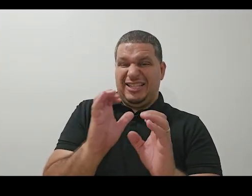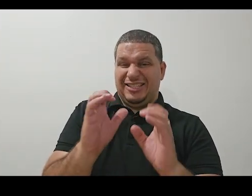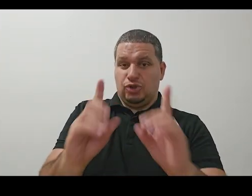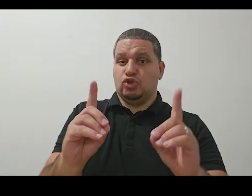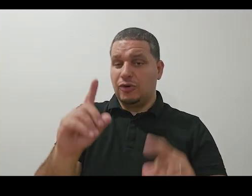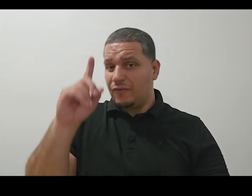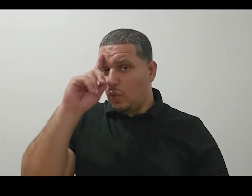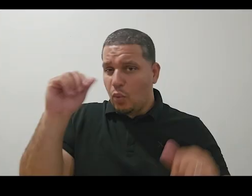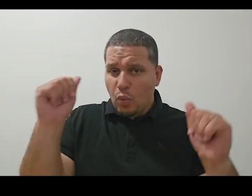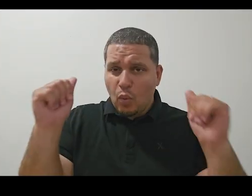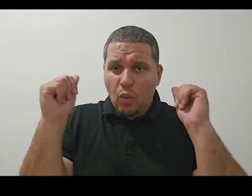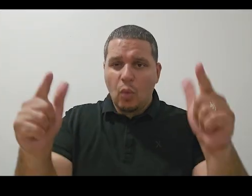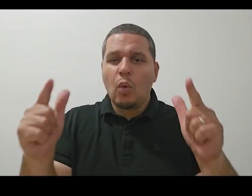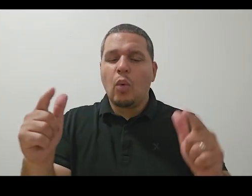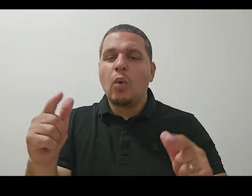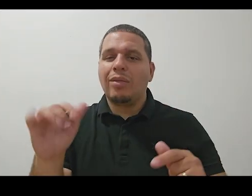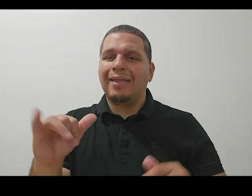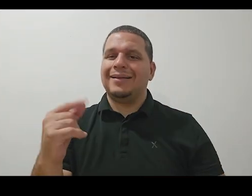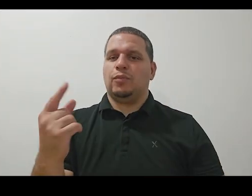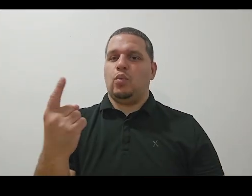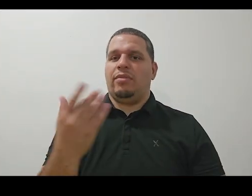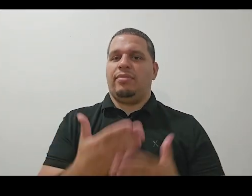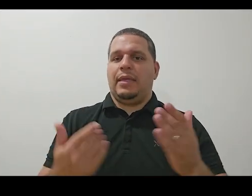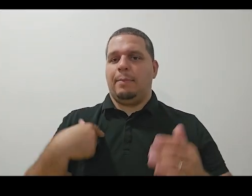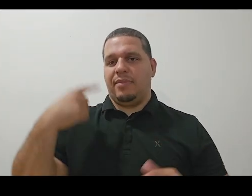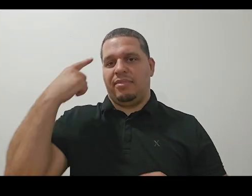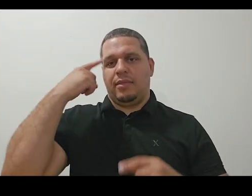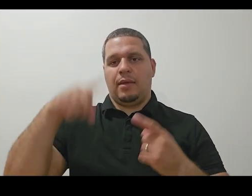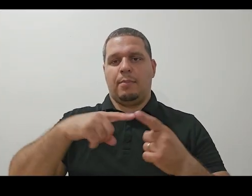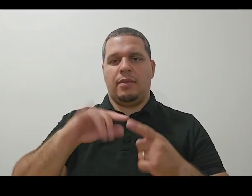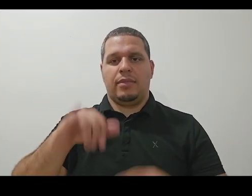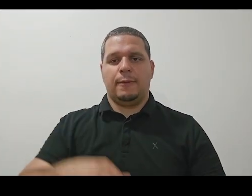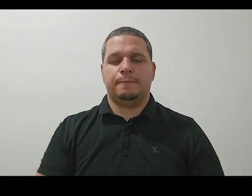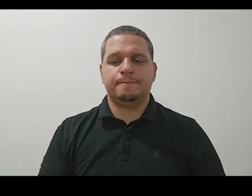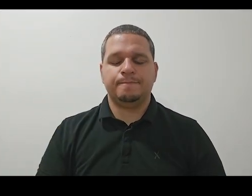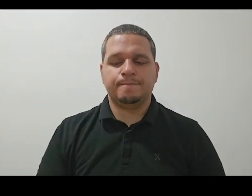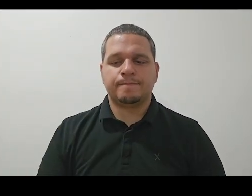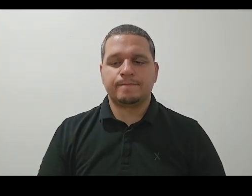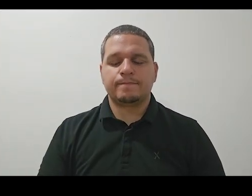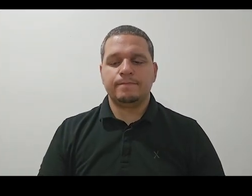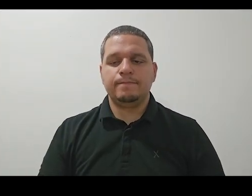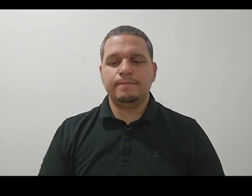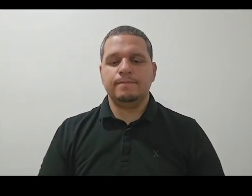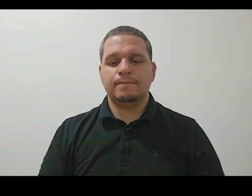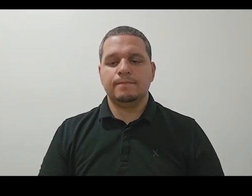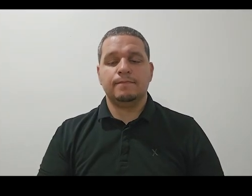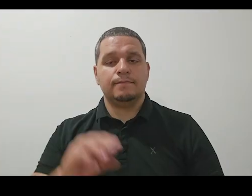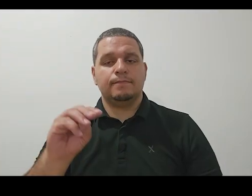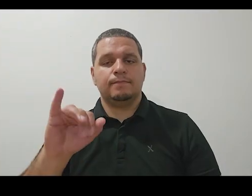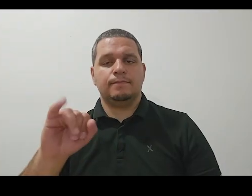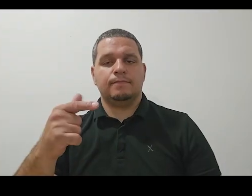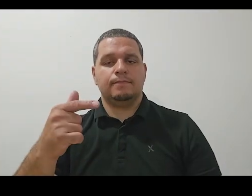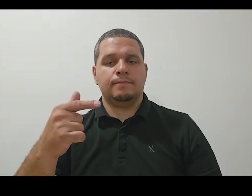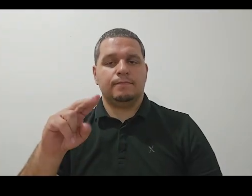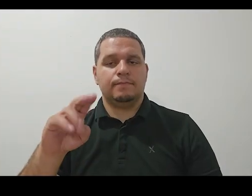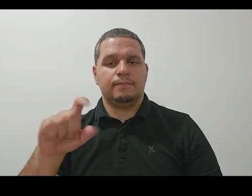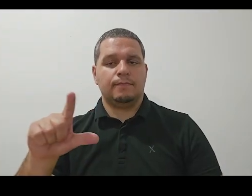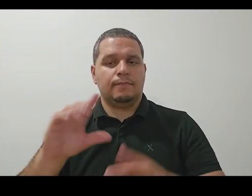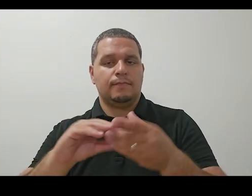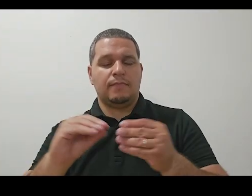for everyone is something I'm thinking about. Thank you. I